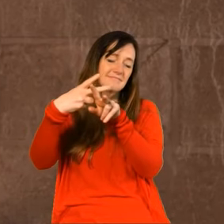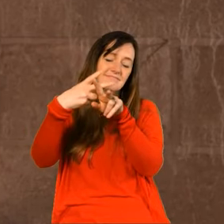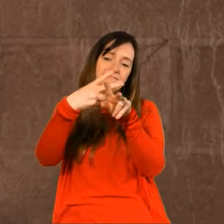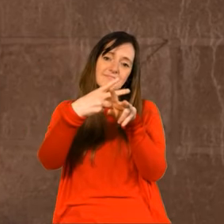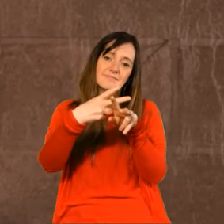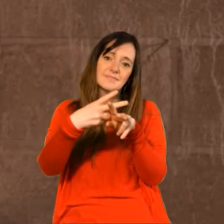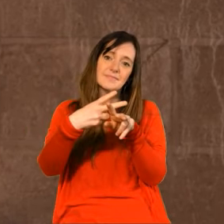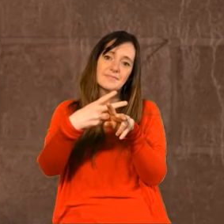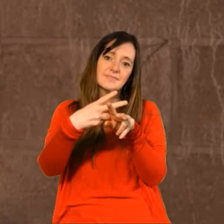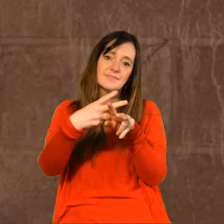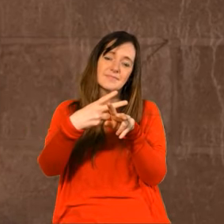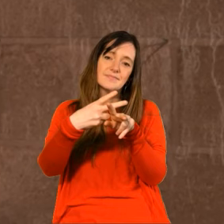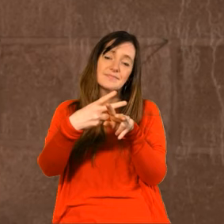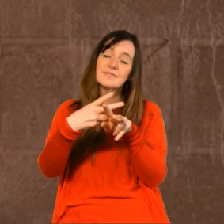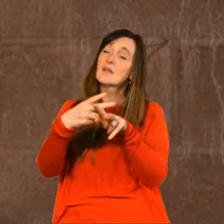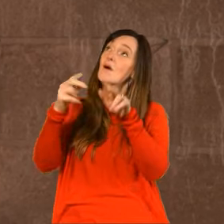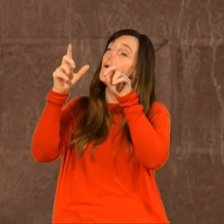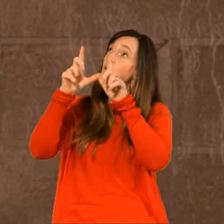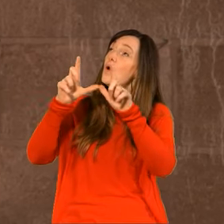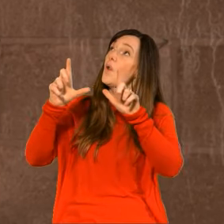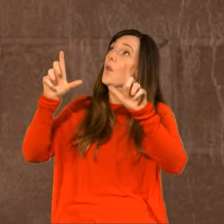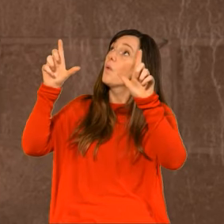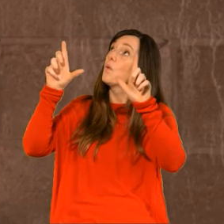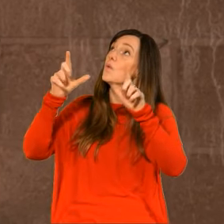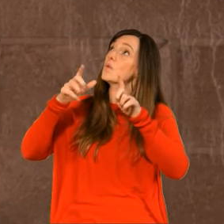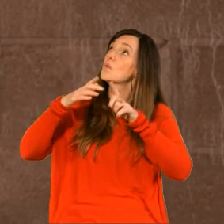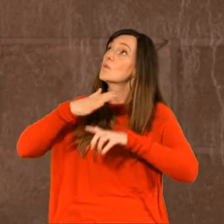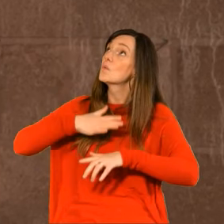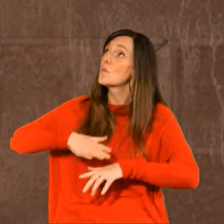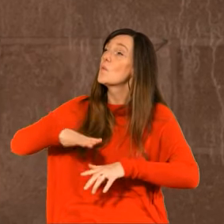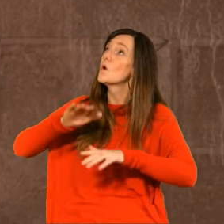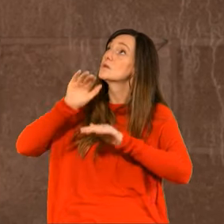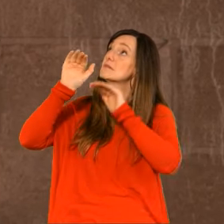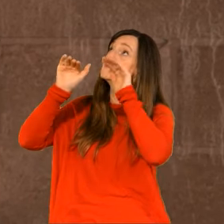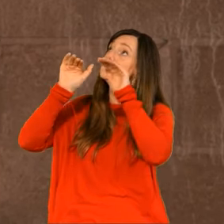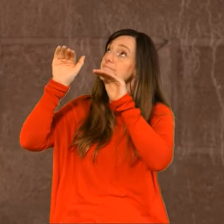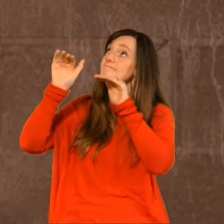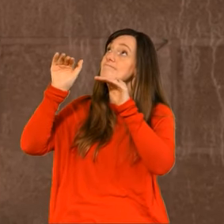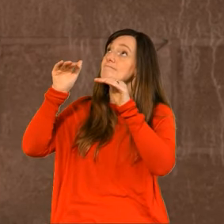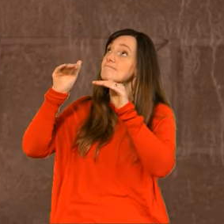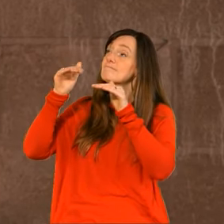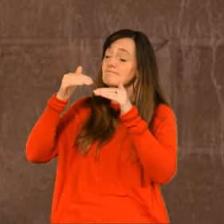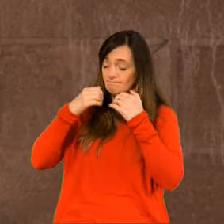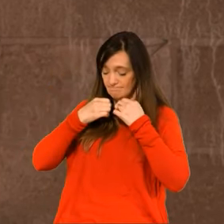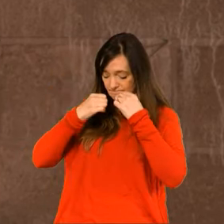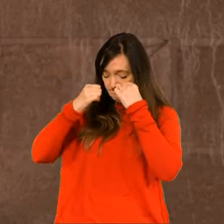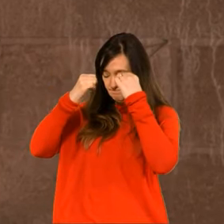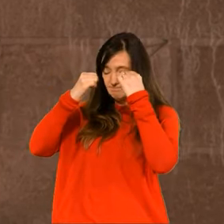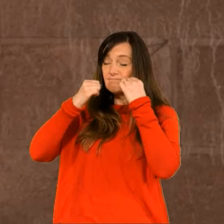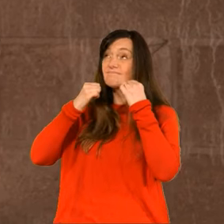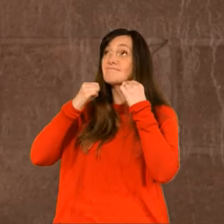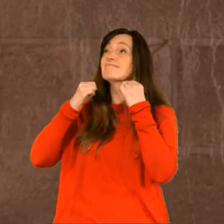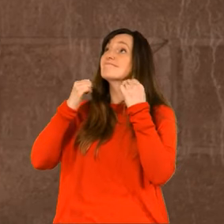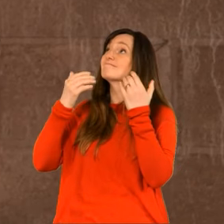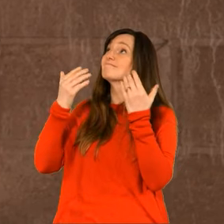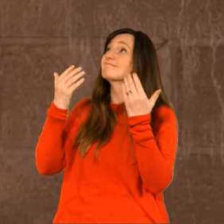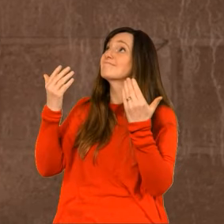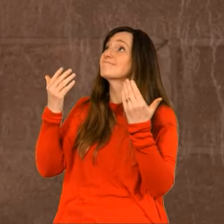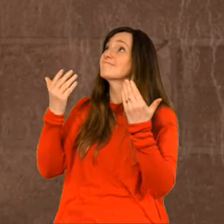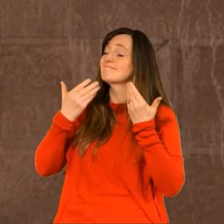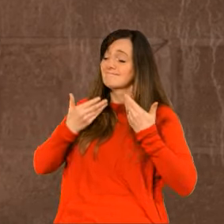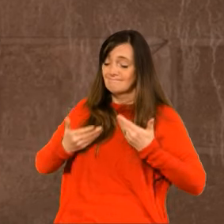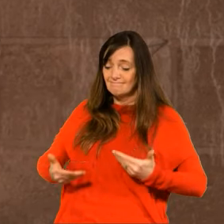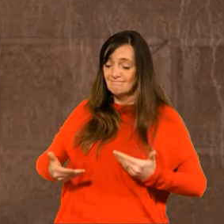care. Lord, we want to come before you, acknowledging our position before your throne, praising